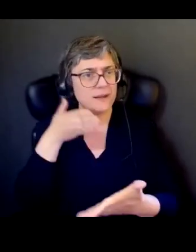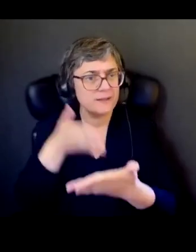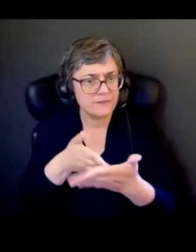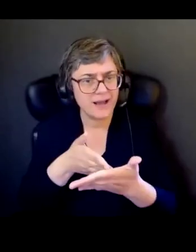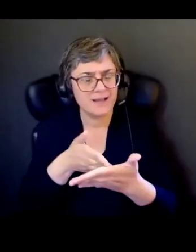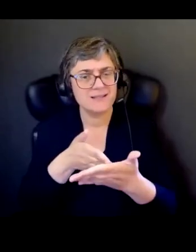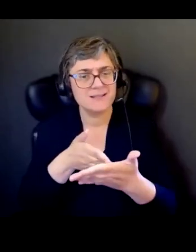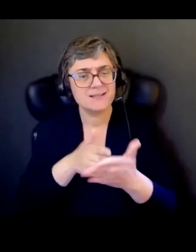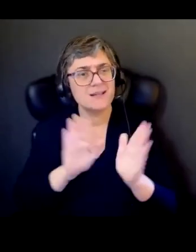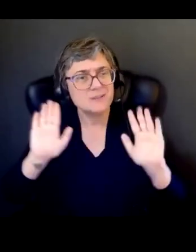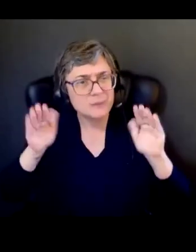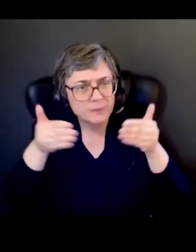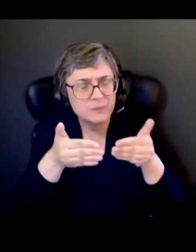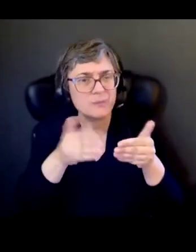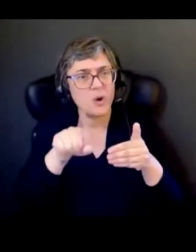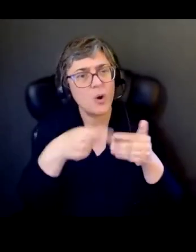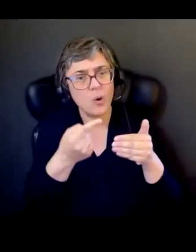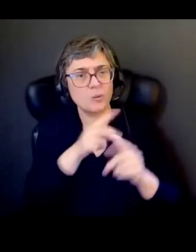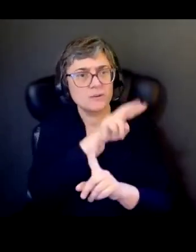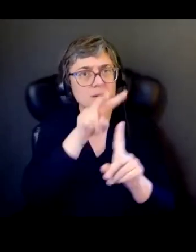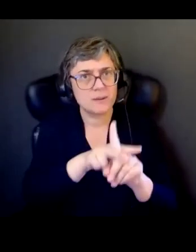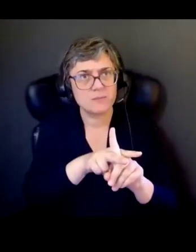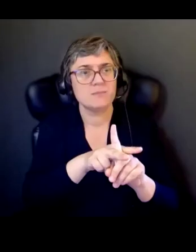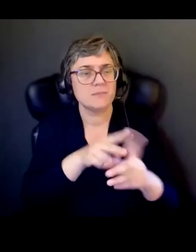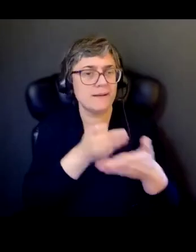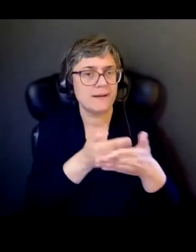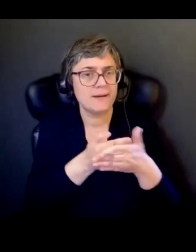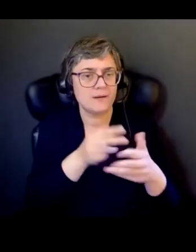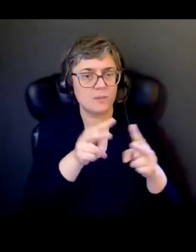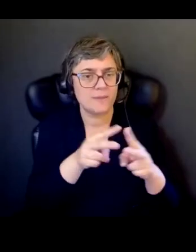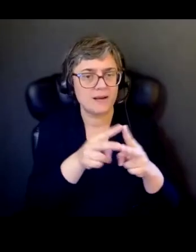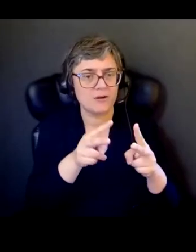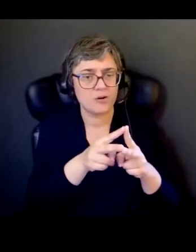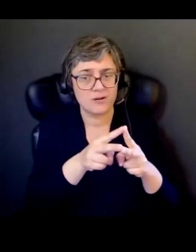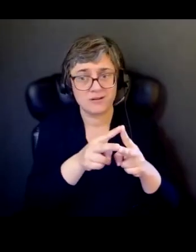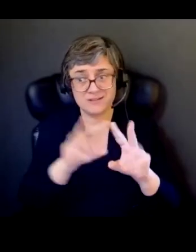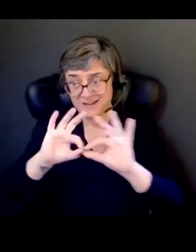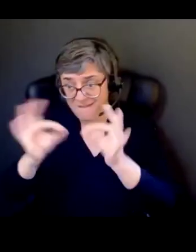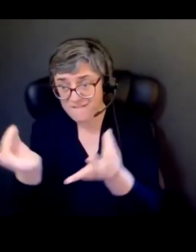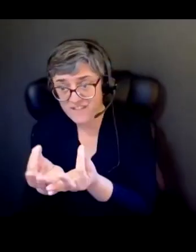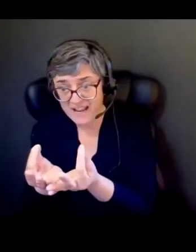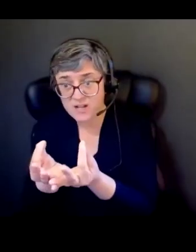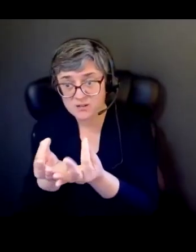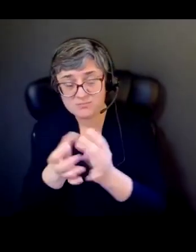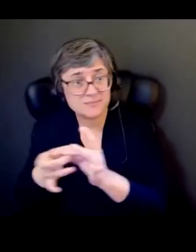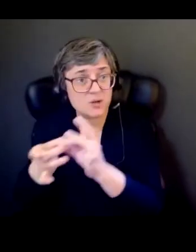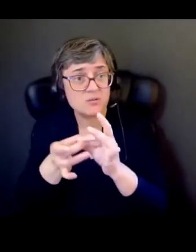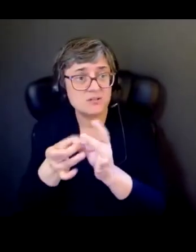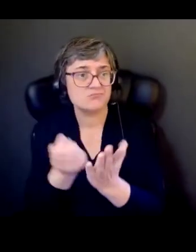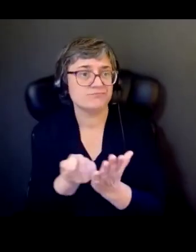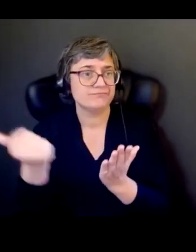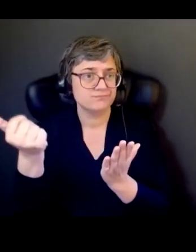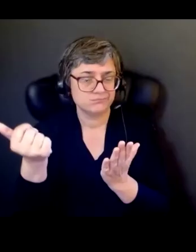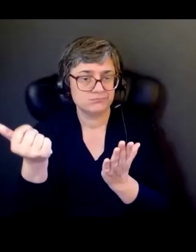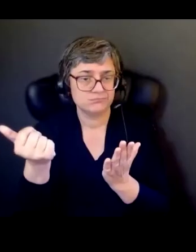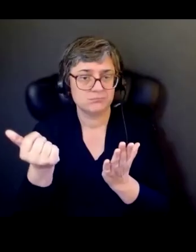intimate partners and eliminating its application to the wider family context. So in effect, they